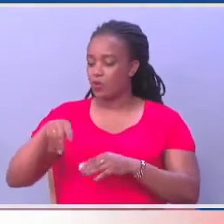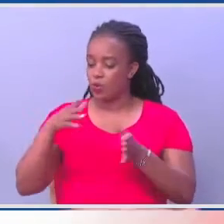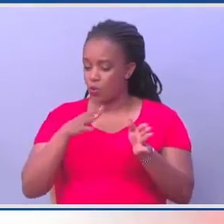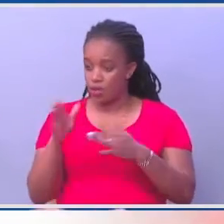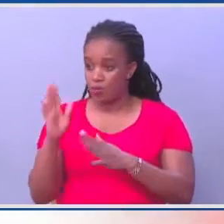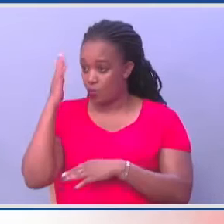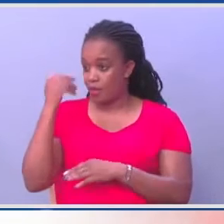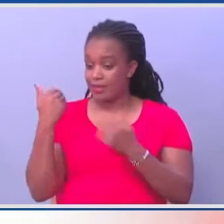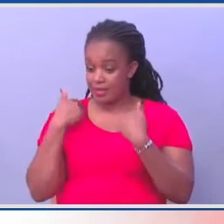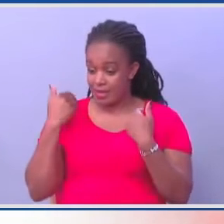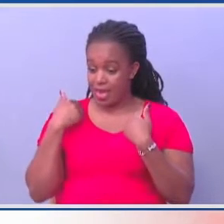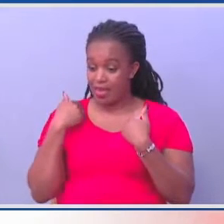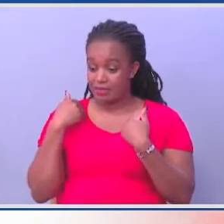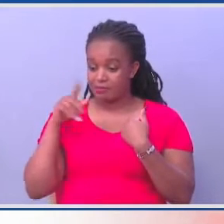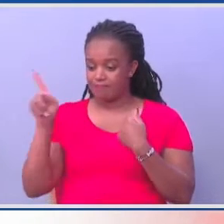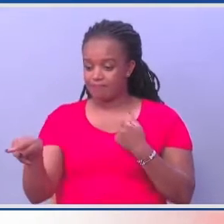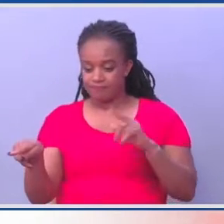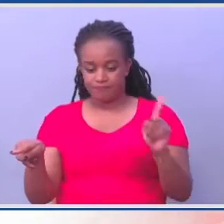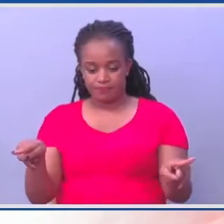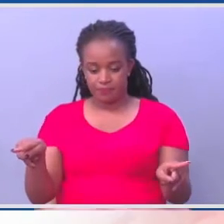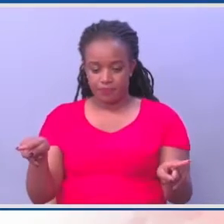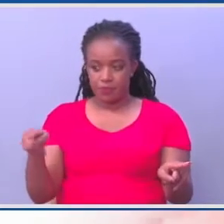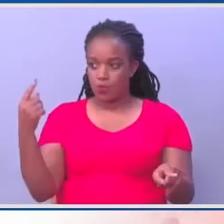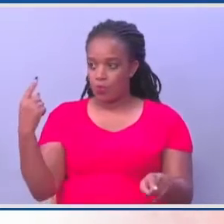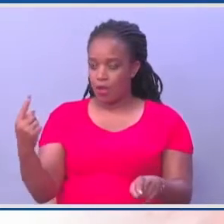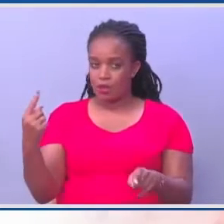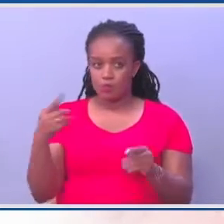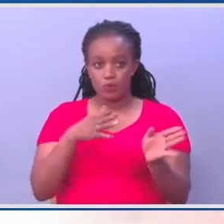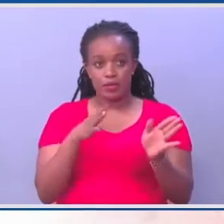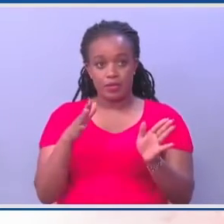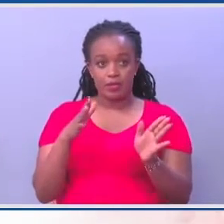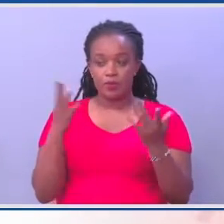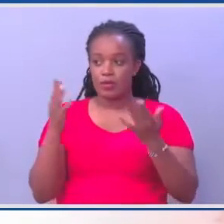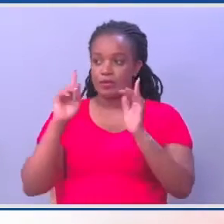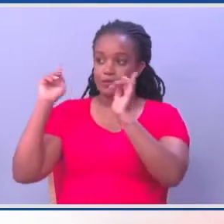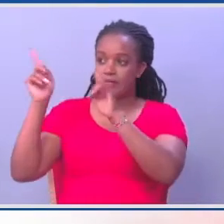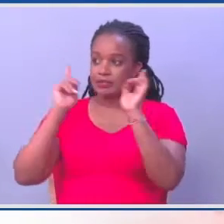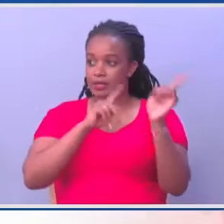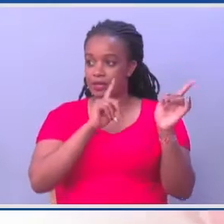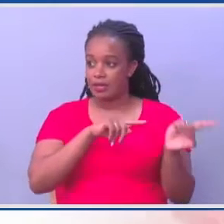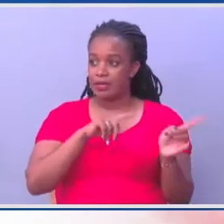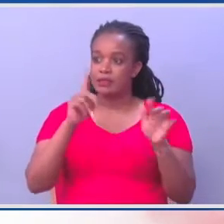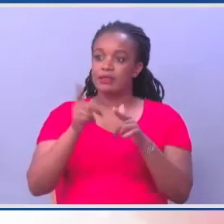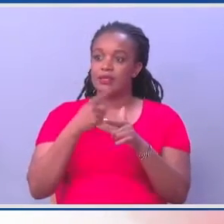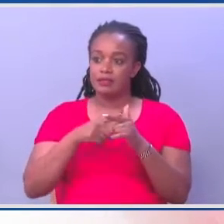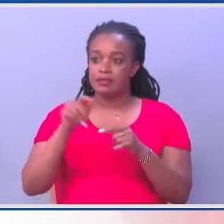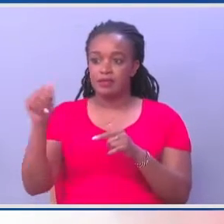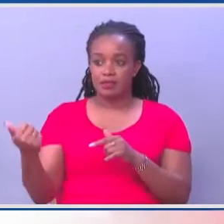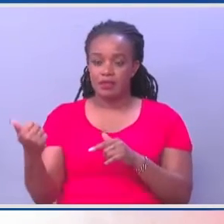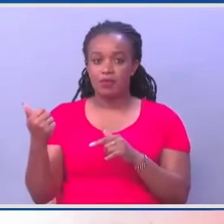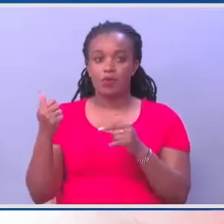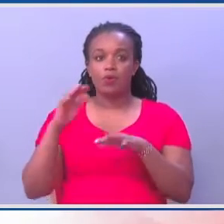leg in Tanga, one leg in this newfound Okoa Kanu